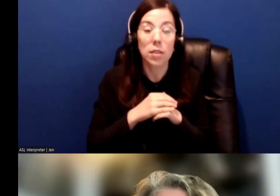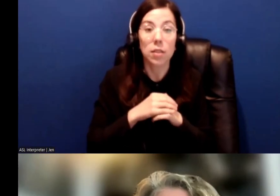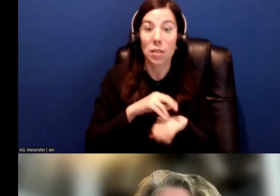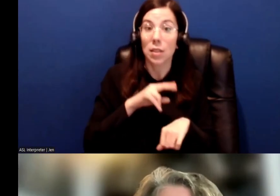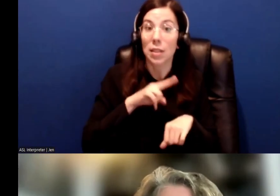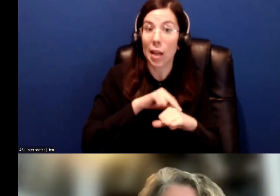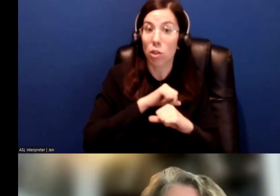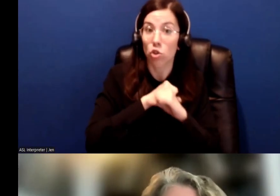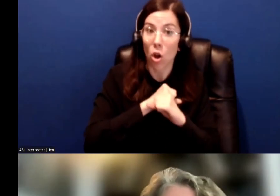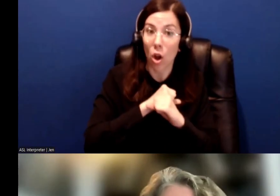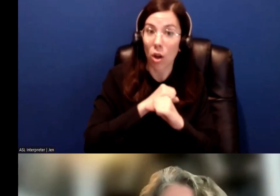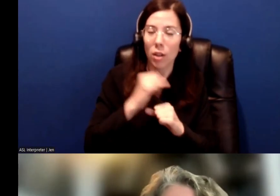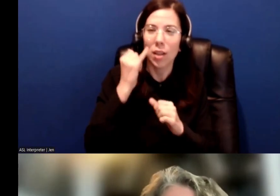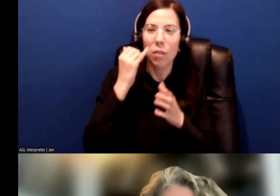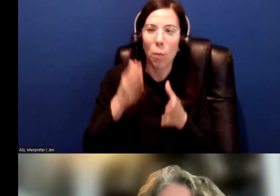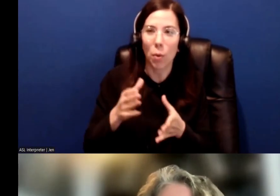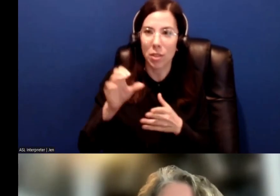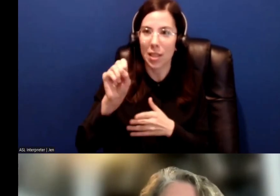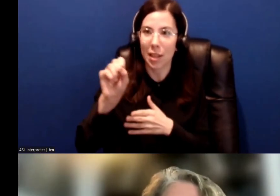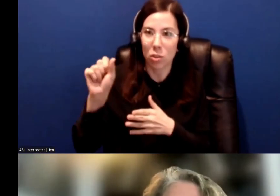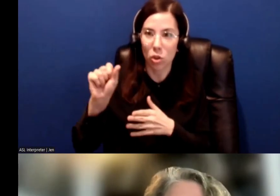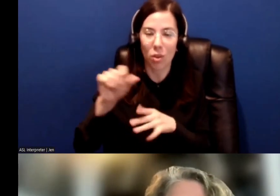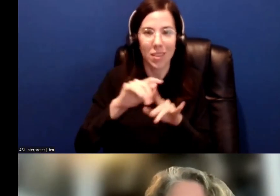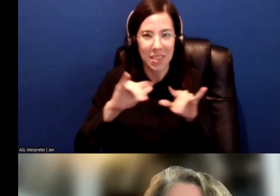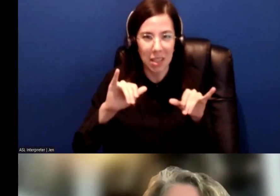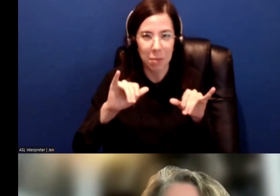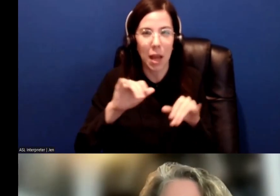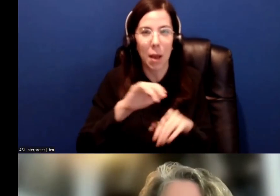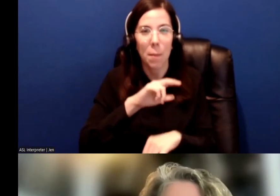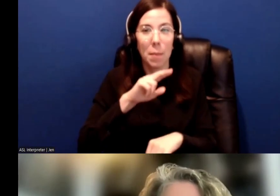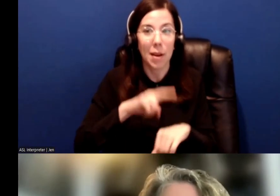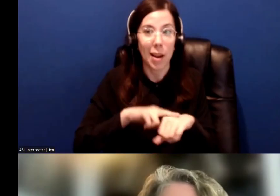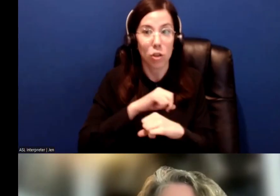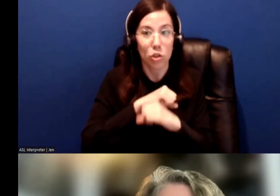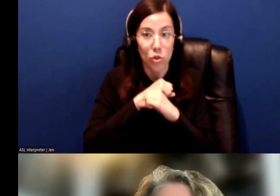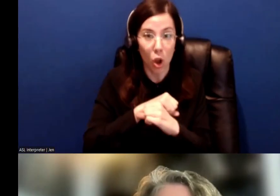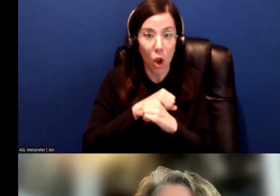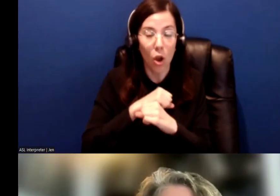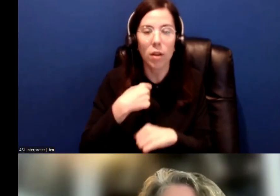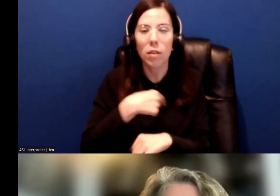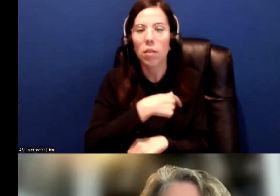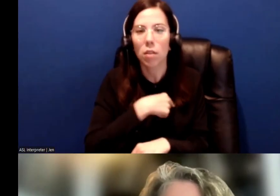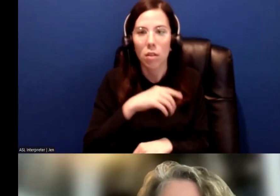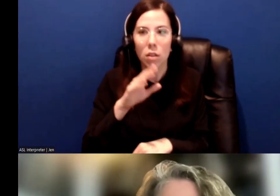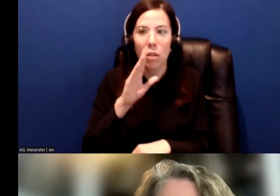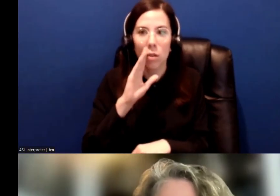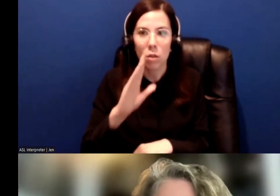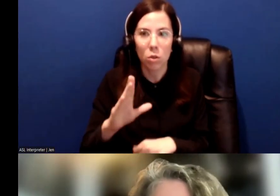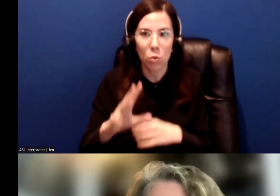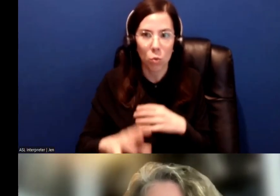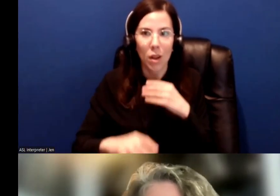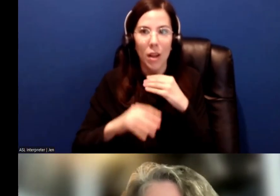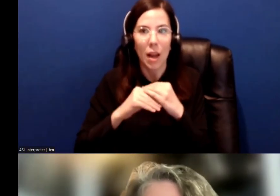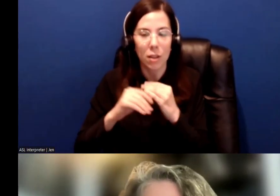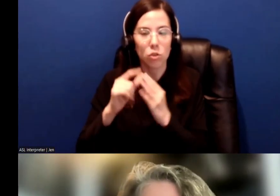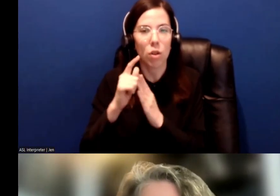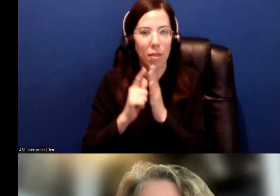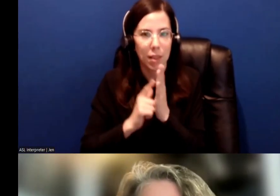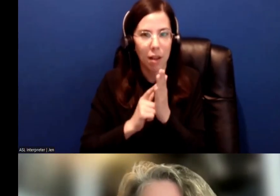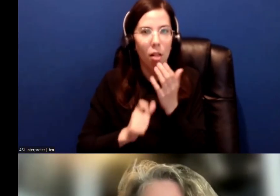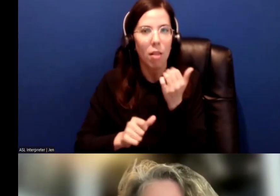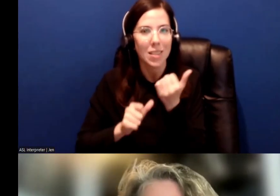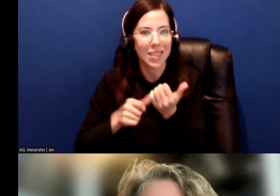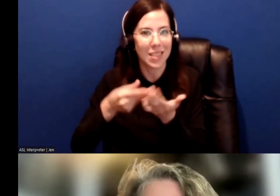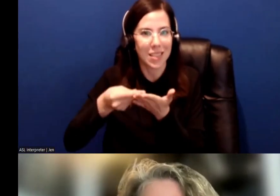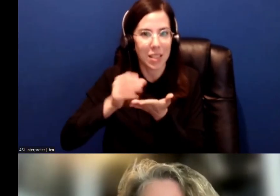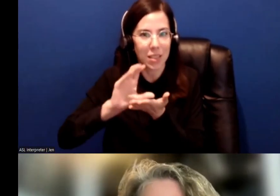if somebody has been sexually assaulted when they were in the National Guard, we will give them expanded legal assistance for things